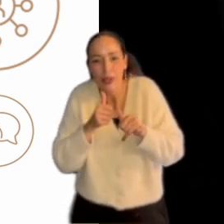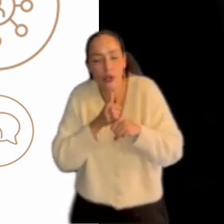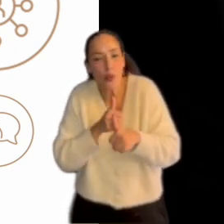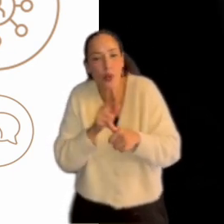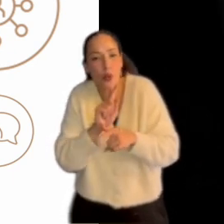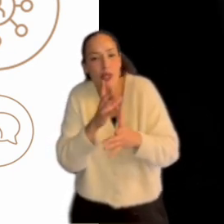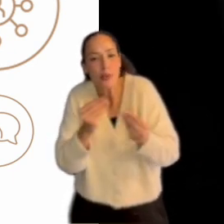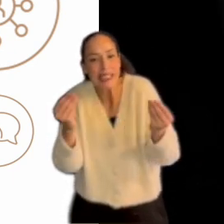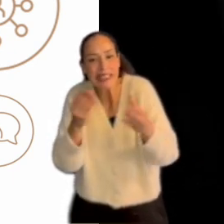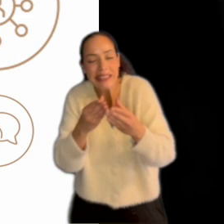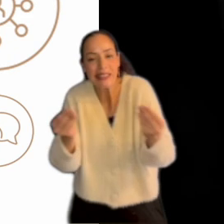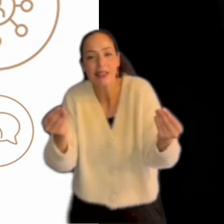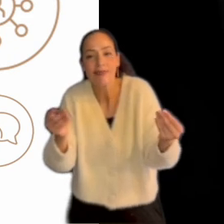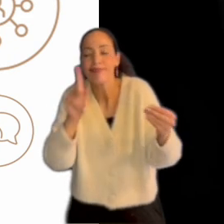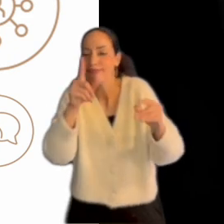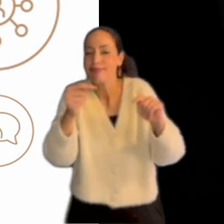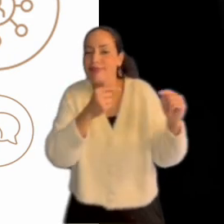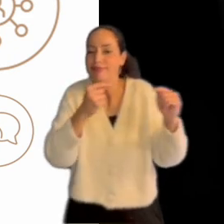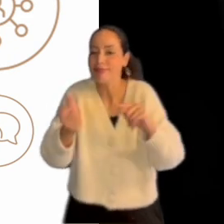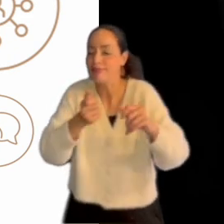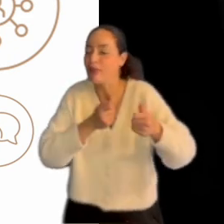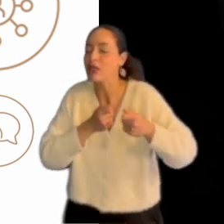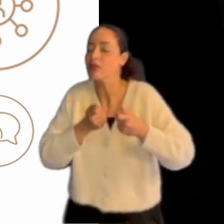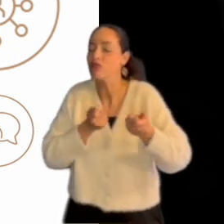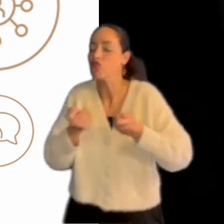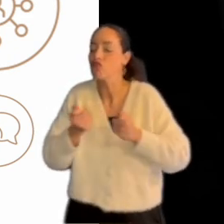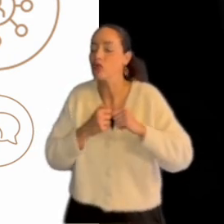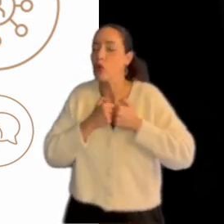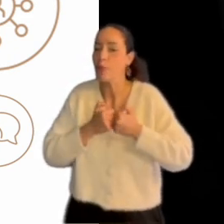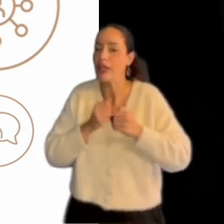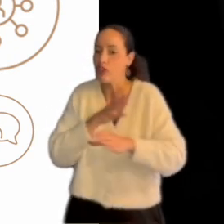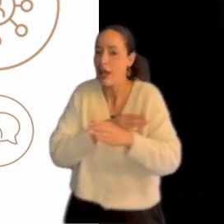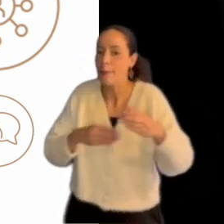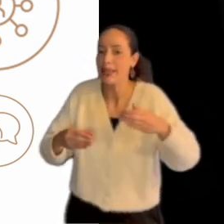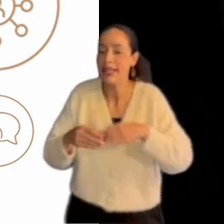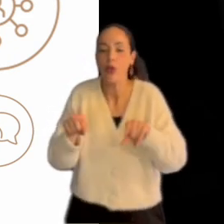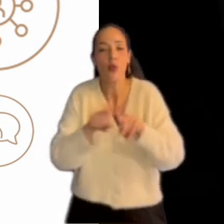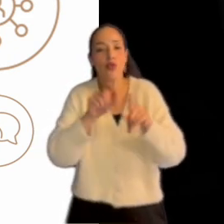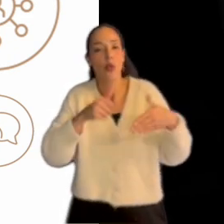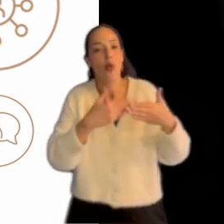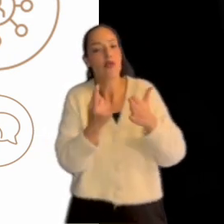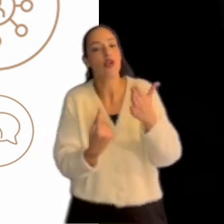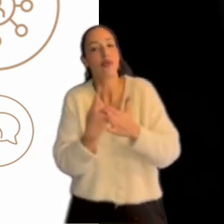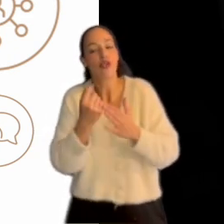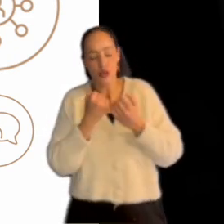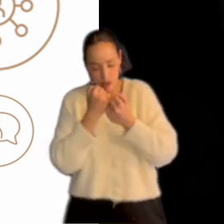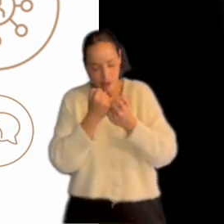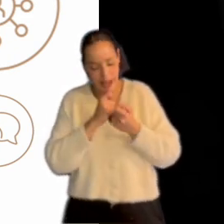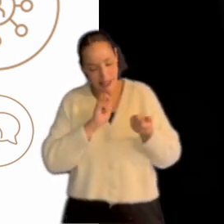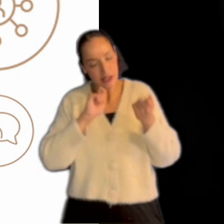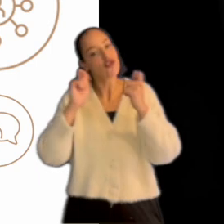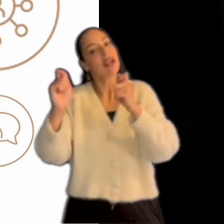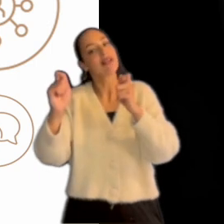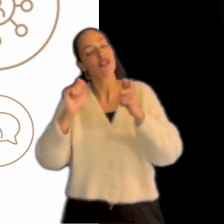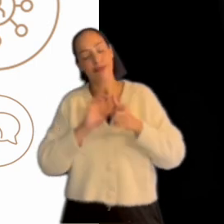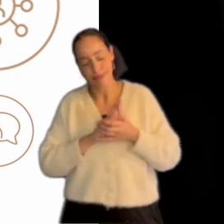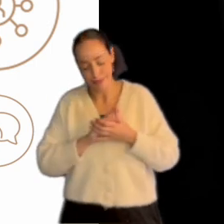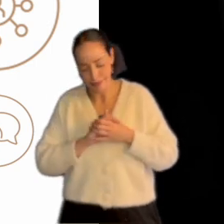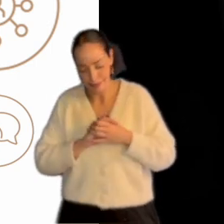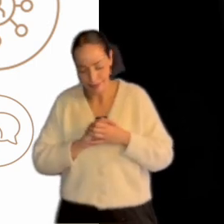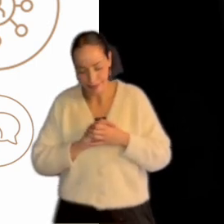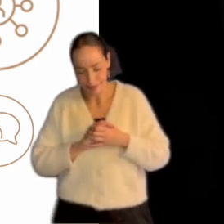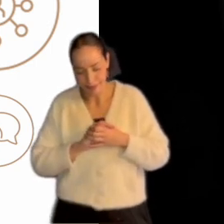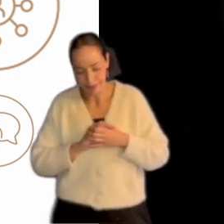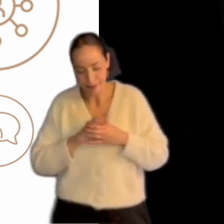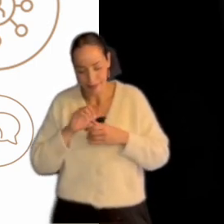change. Such discussions, whilst painful, are not the source of someone's pain. Rather, we have created the space in which they can connect